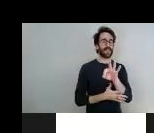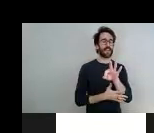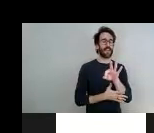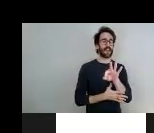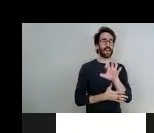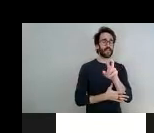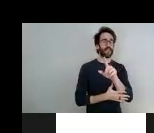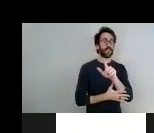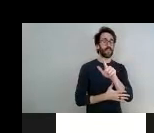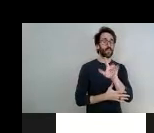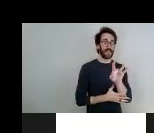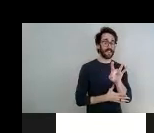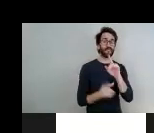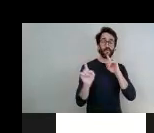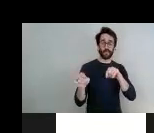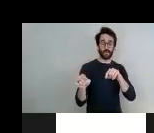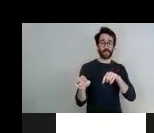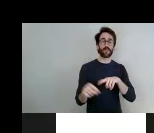1,928 reports.